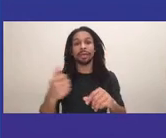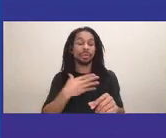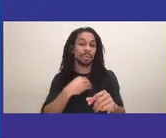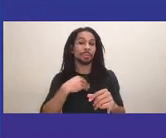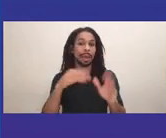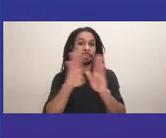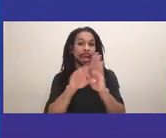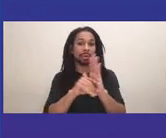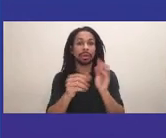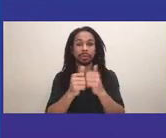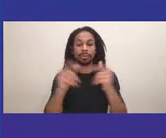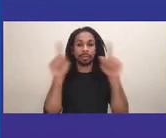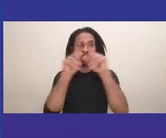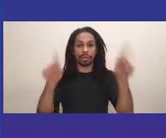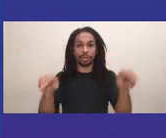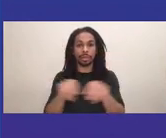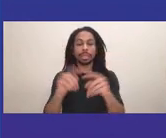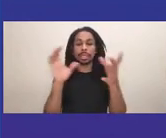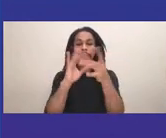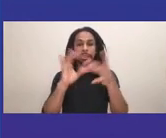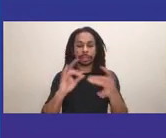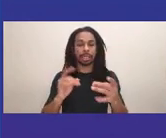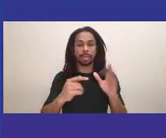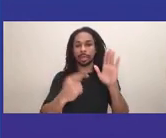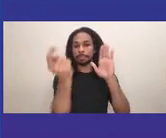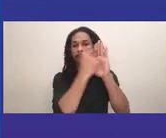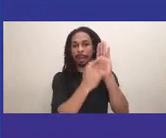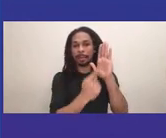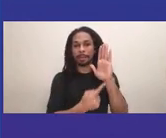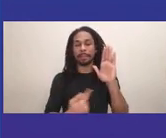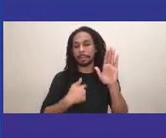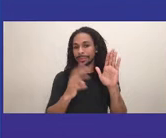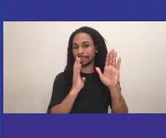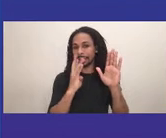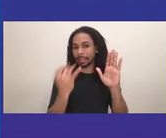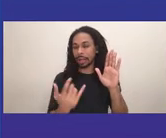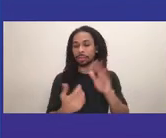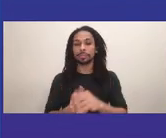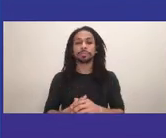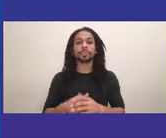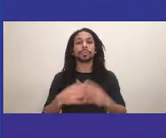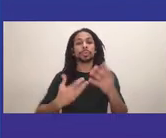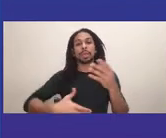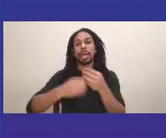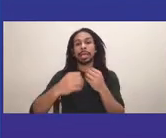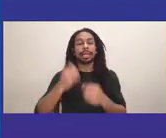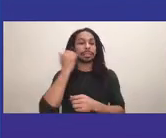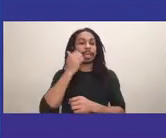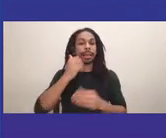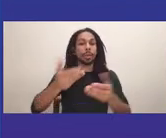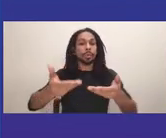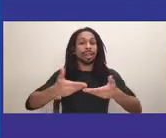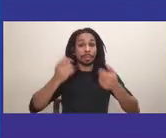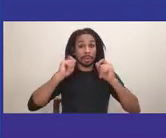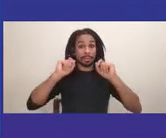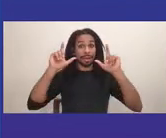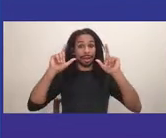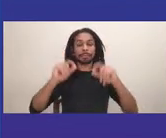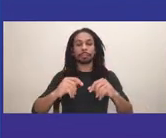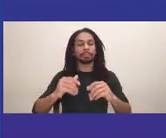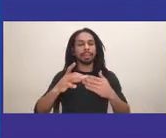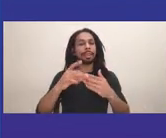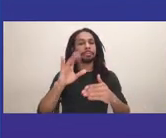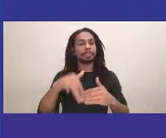blue writing with the words that I'm saying out loud. And we have added a daily welcome and wake up led by one of our committee